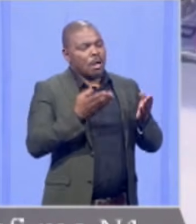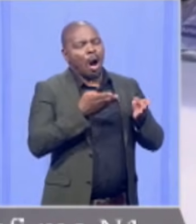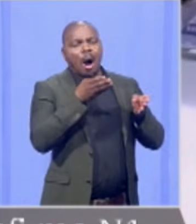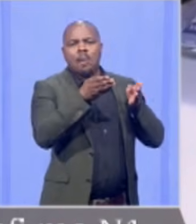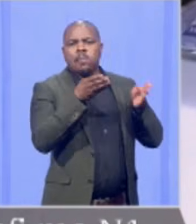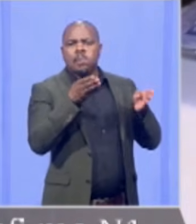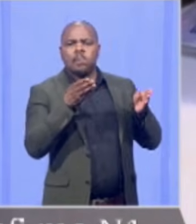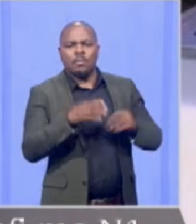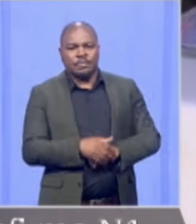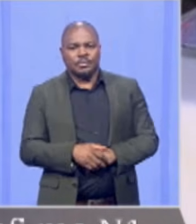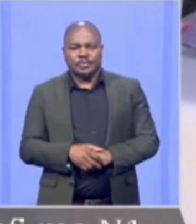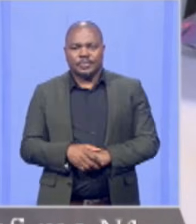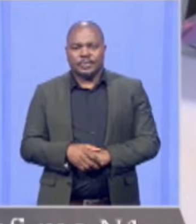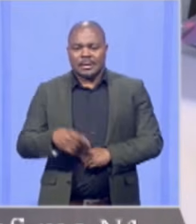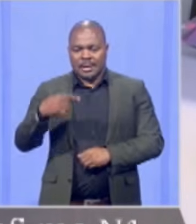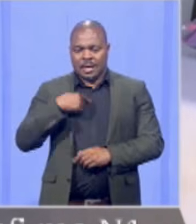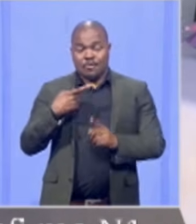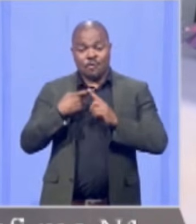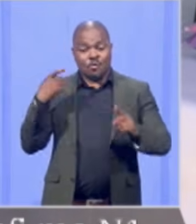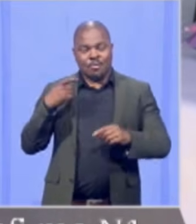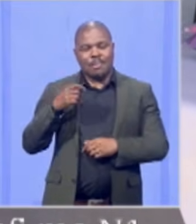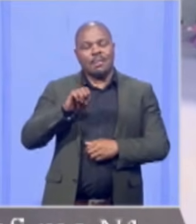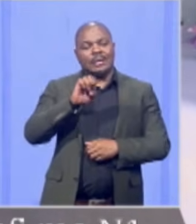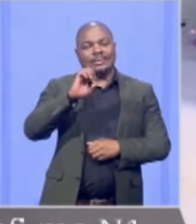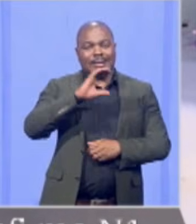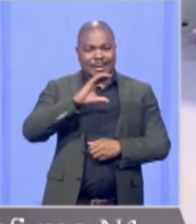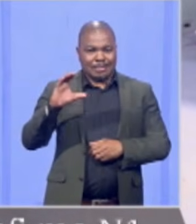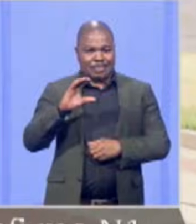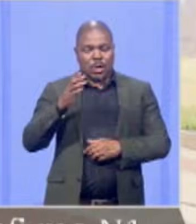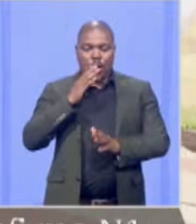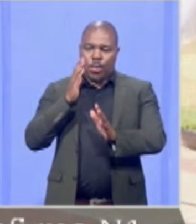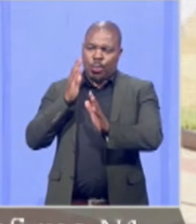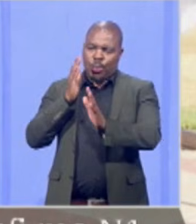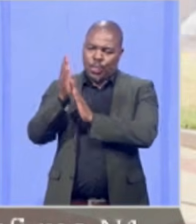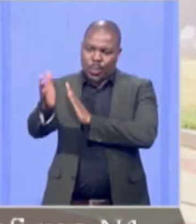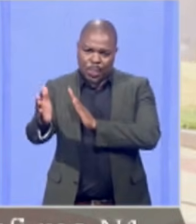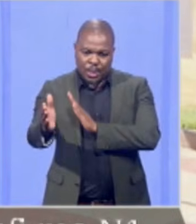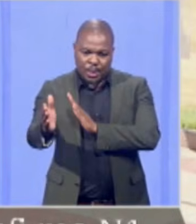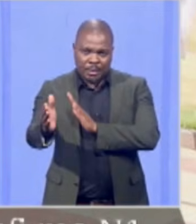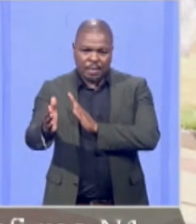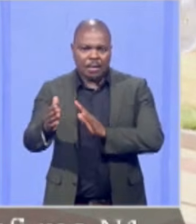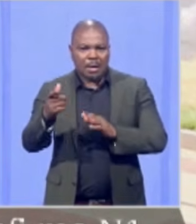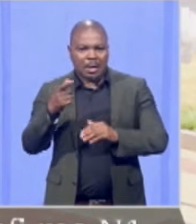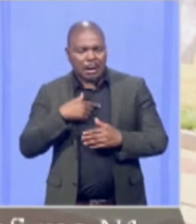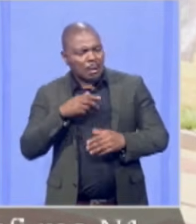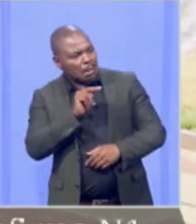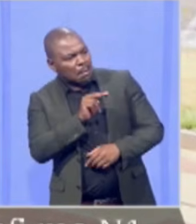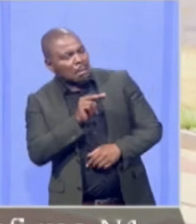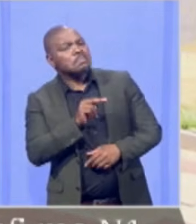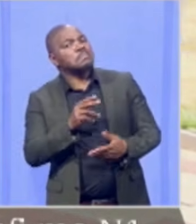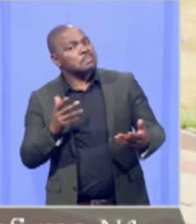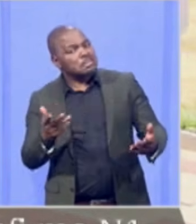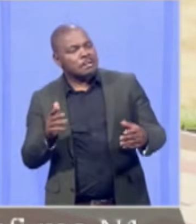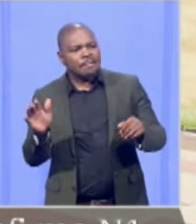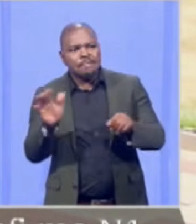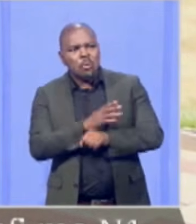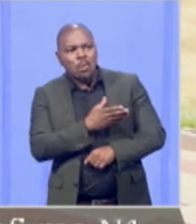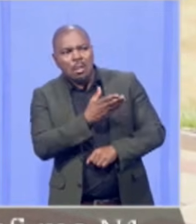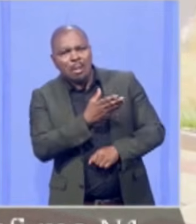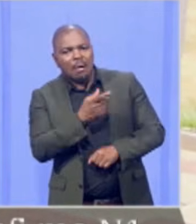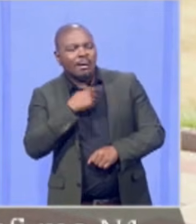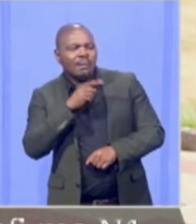fumaneha mona. Le re tswa ko Eastern Cape, so then re feta mo wa bo then re se re bona like ai ho tletse mo so